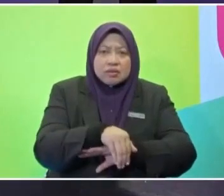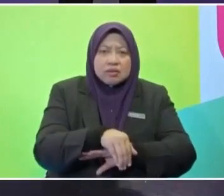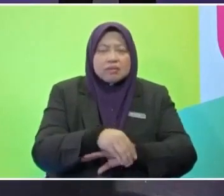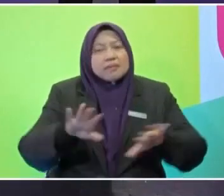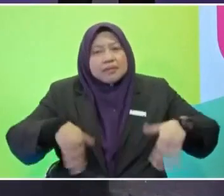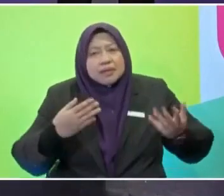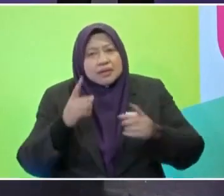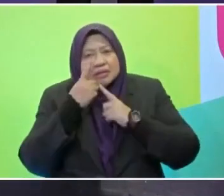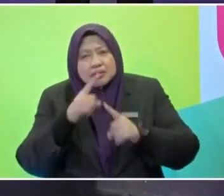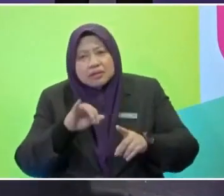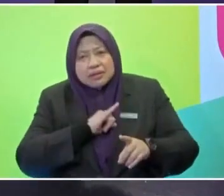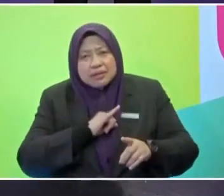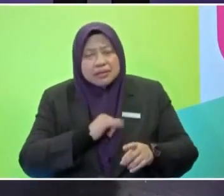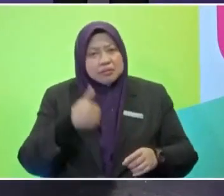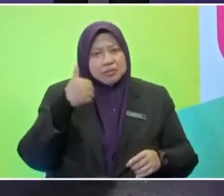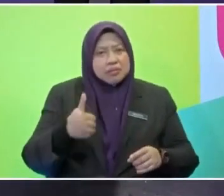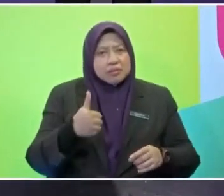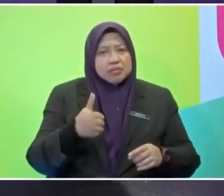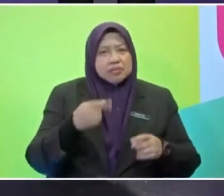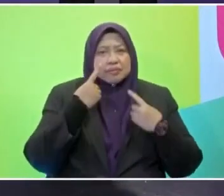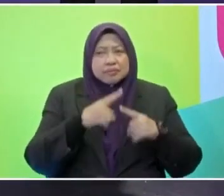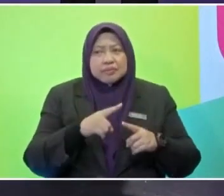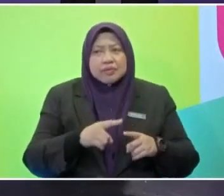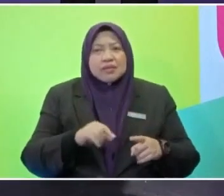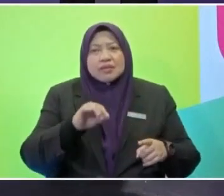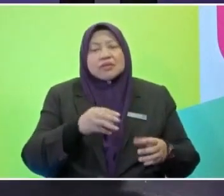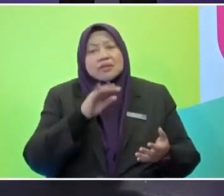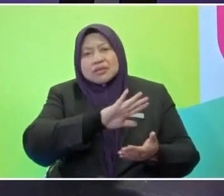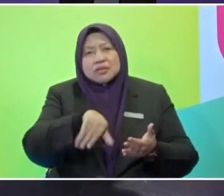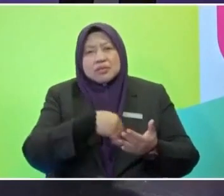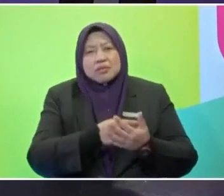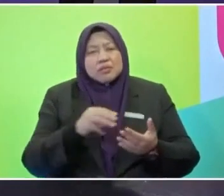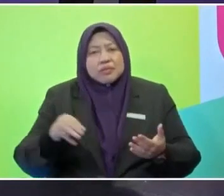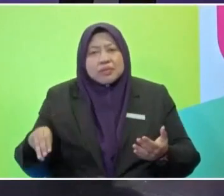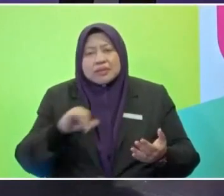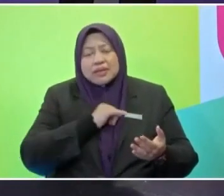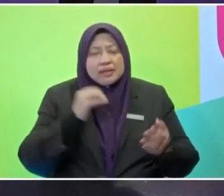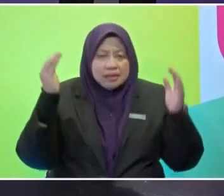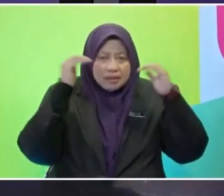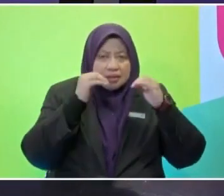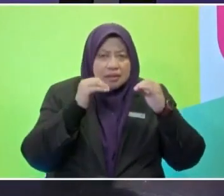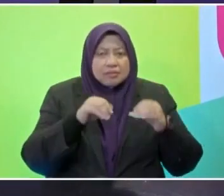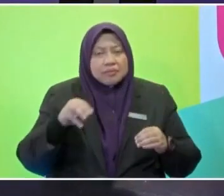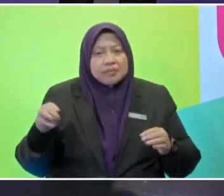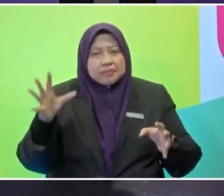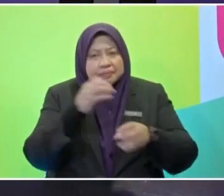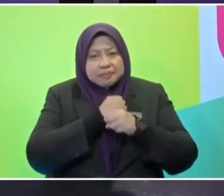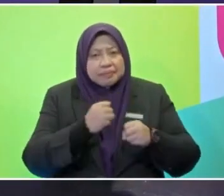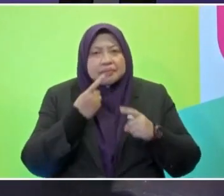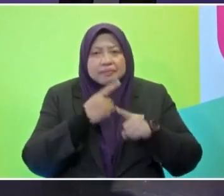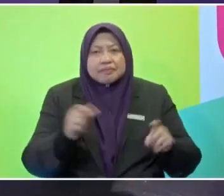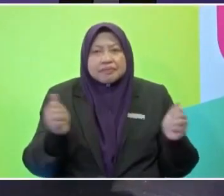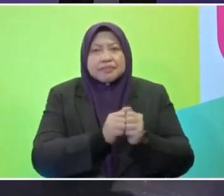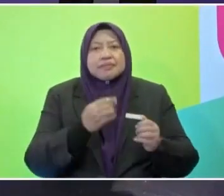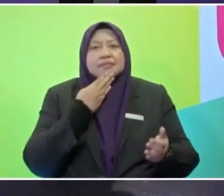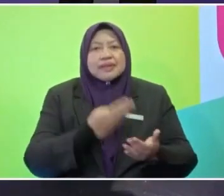now? Excellent. Thank you so much. All right, pupils, I hope you got that answer correct as well. We'll be going for a short break first and we'll be right back here